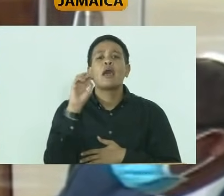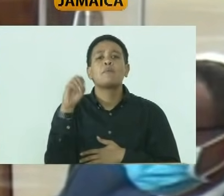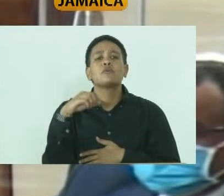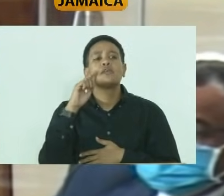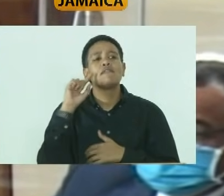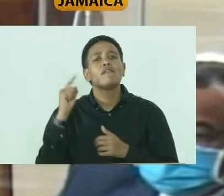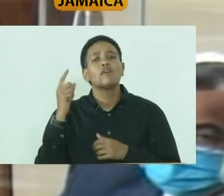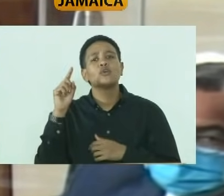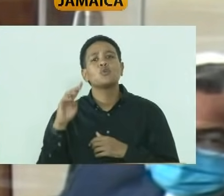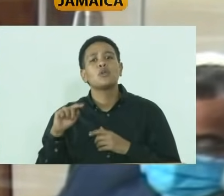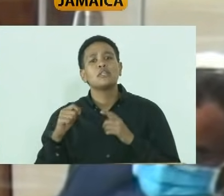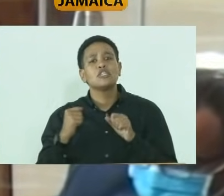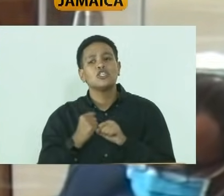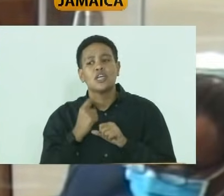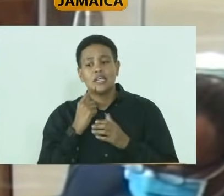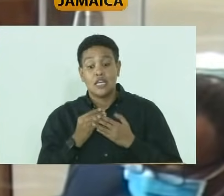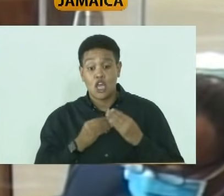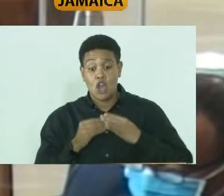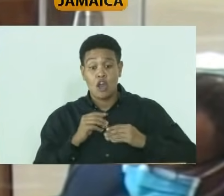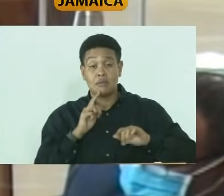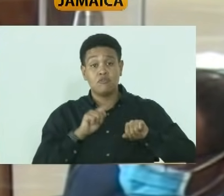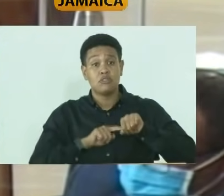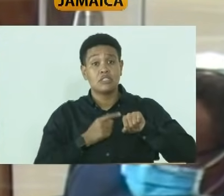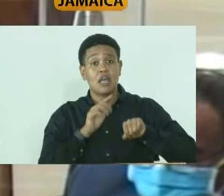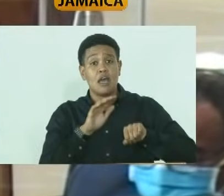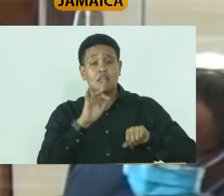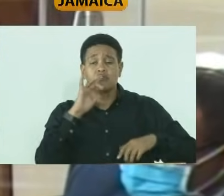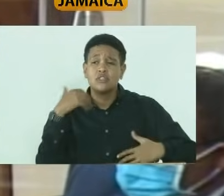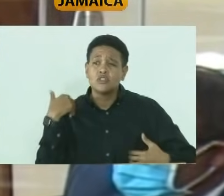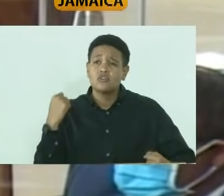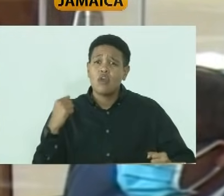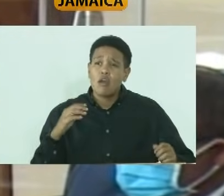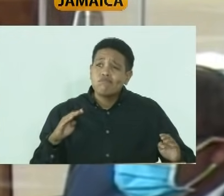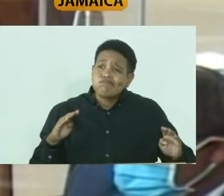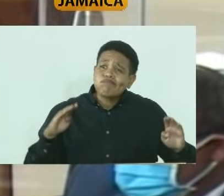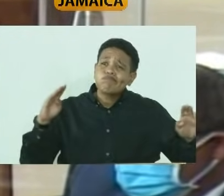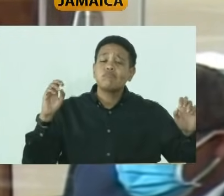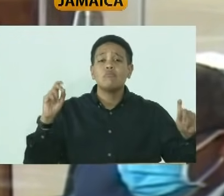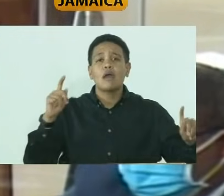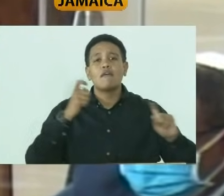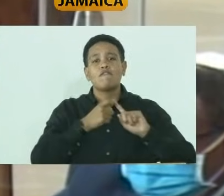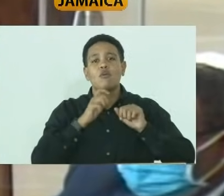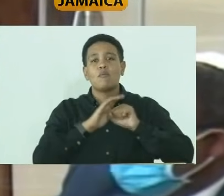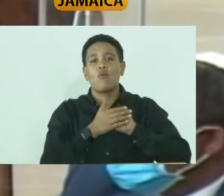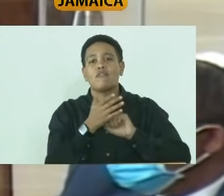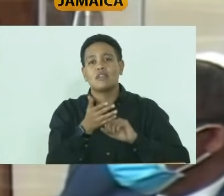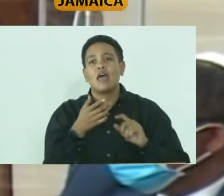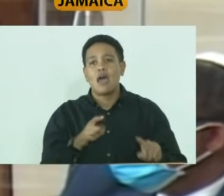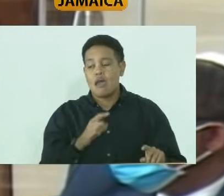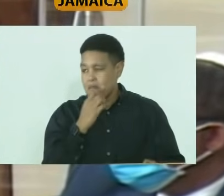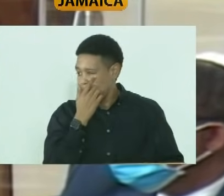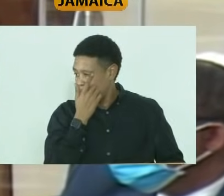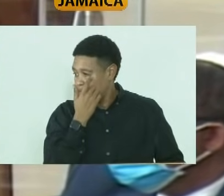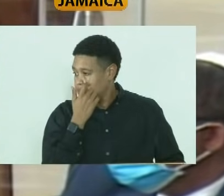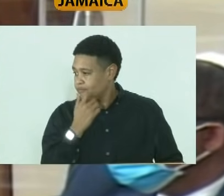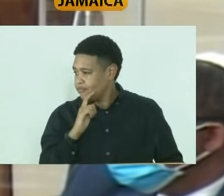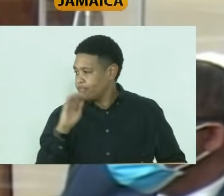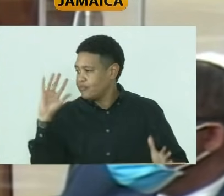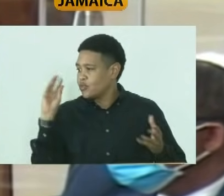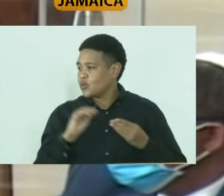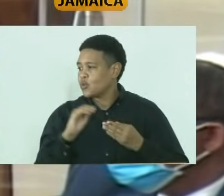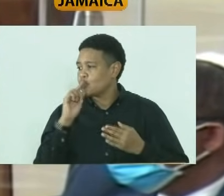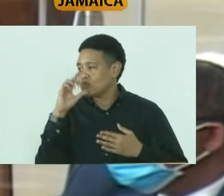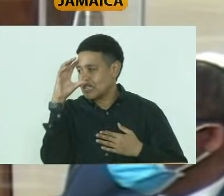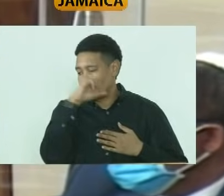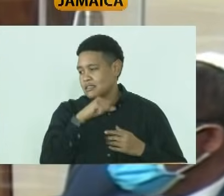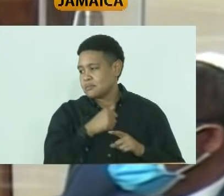first quarter of this year as the economy begins a strong recovery from COVID-19. Total expenditure